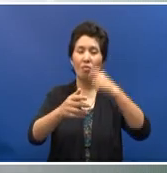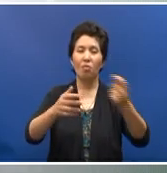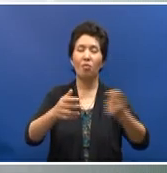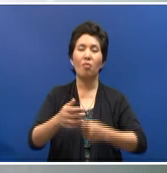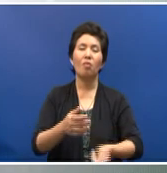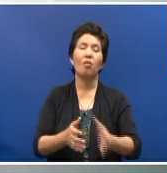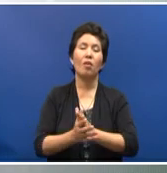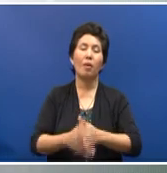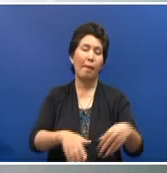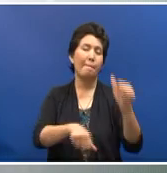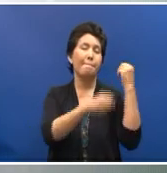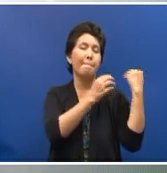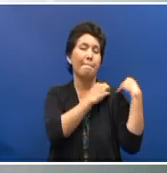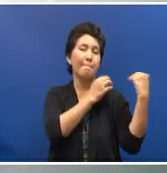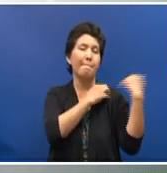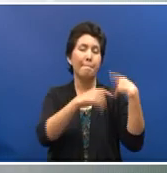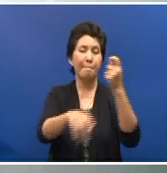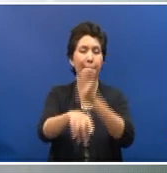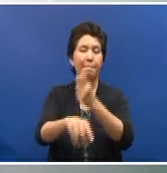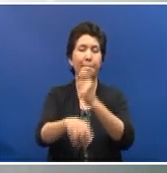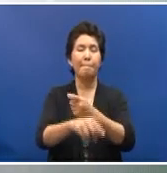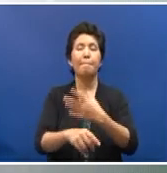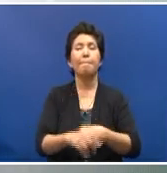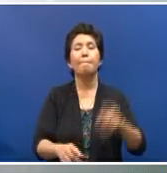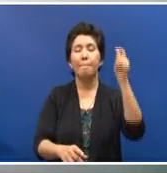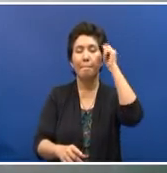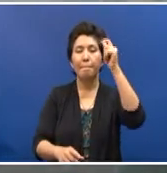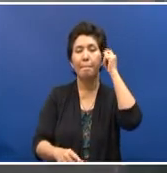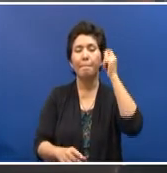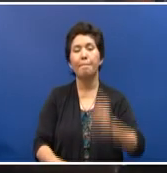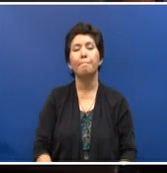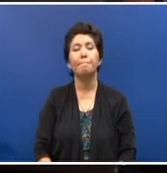the functionalisms and also from the conflict theories.